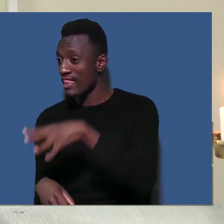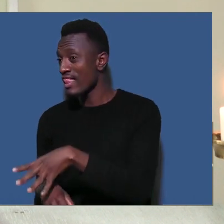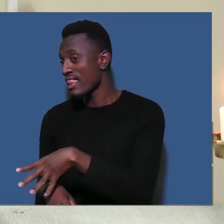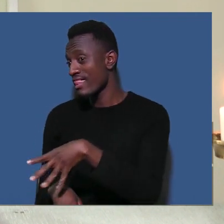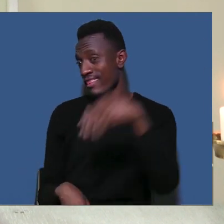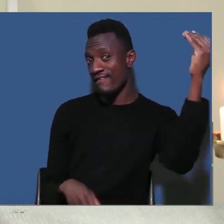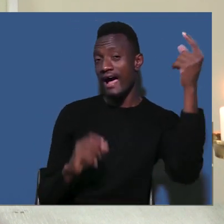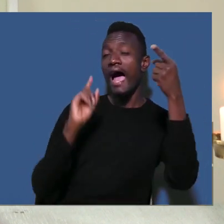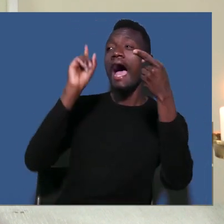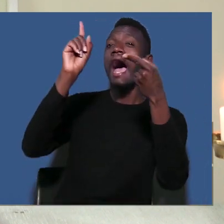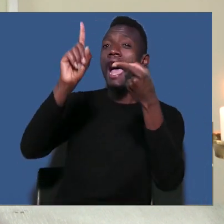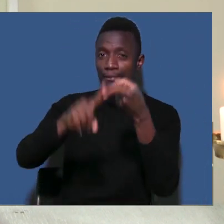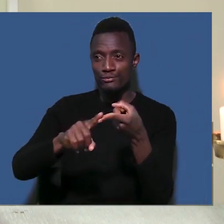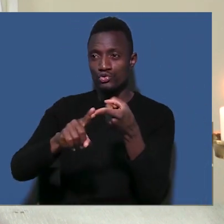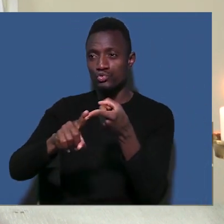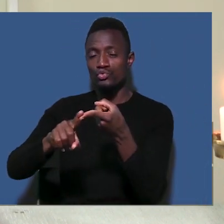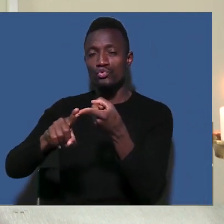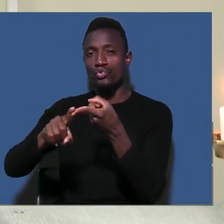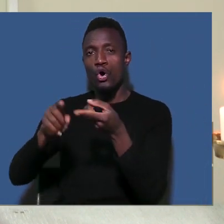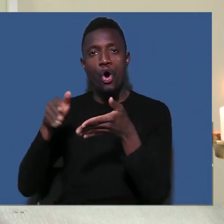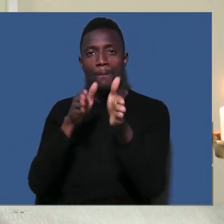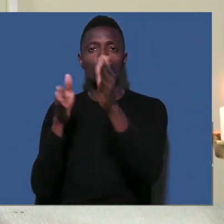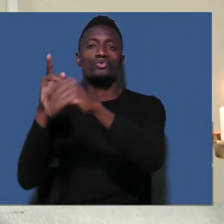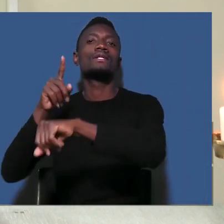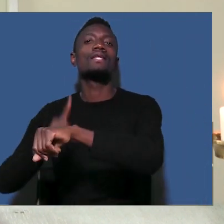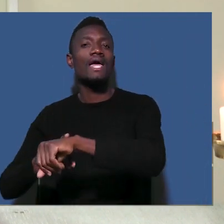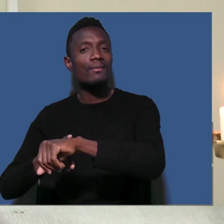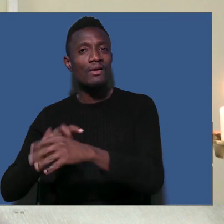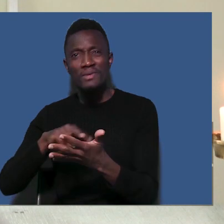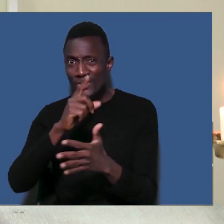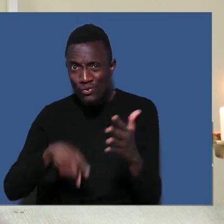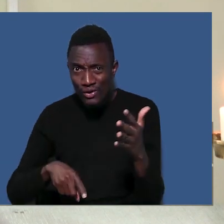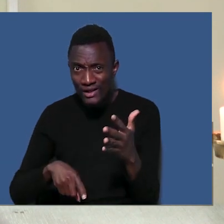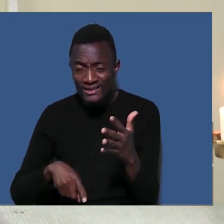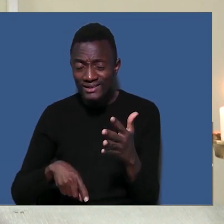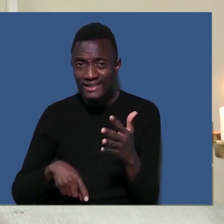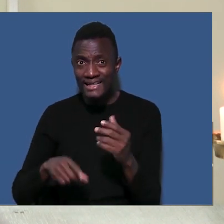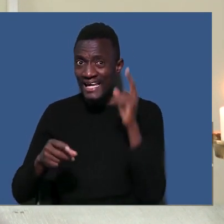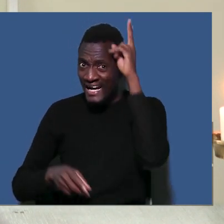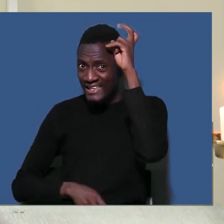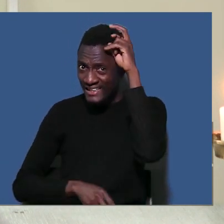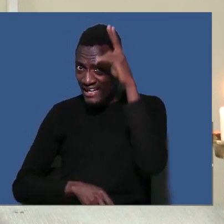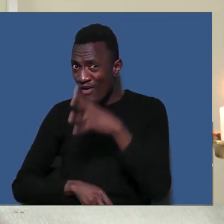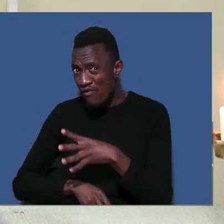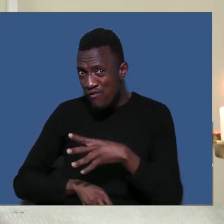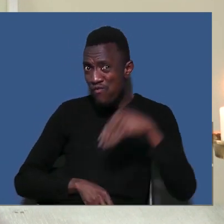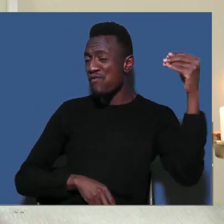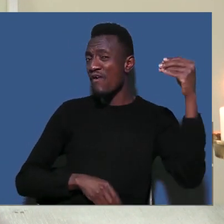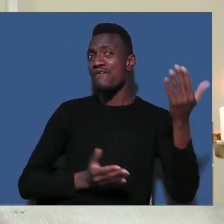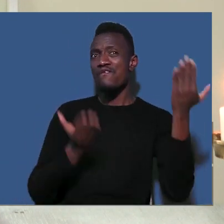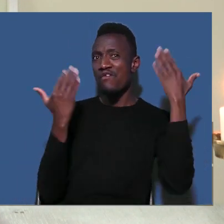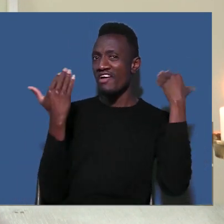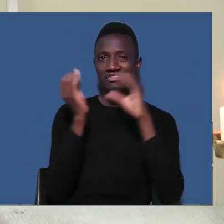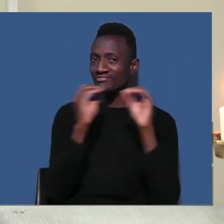until an opportune time. So meaning that the devil had not just gone, he was going to look for an opportunity to again come